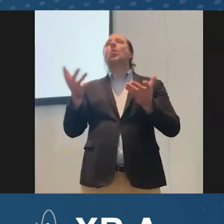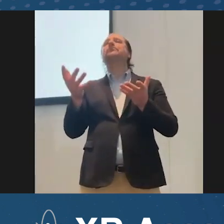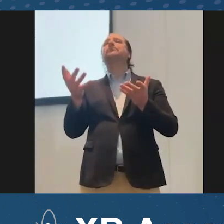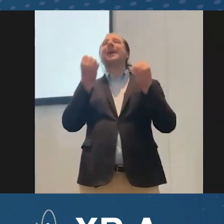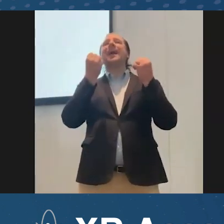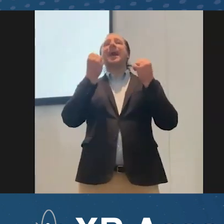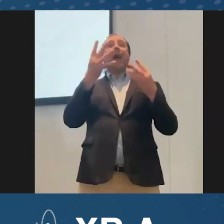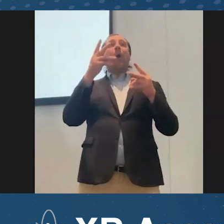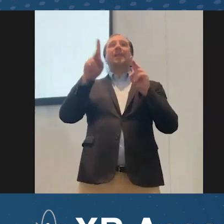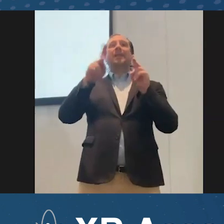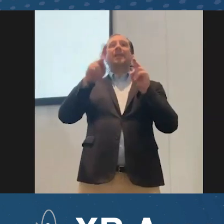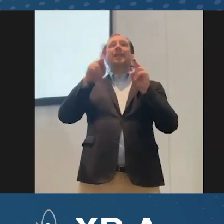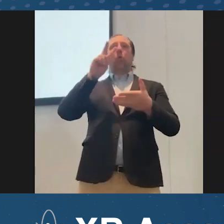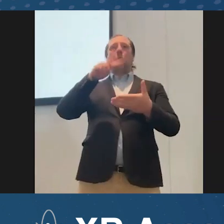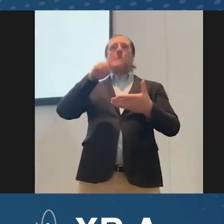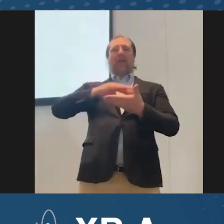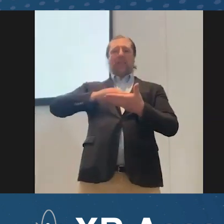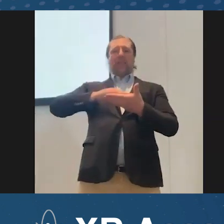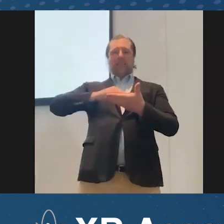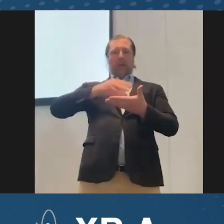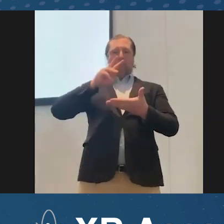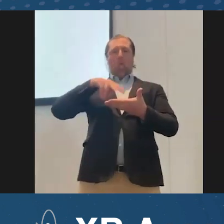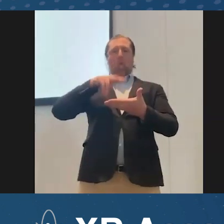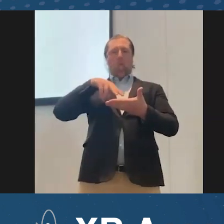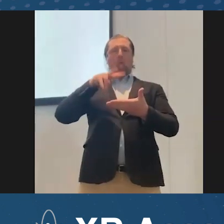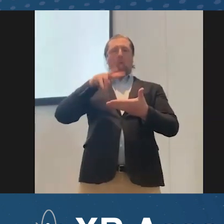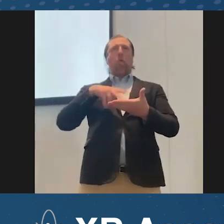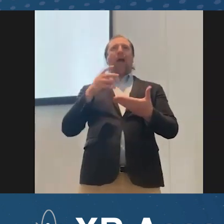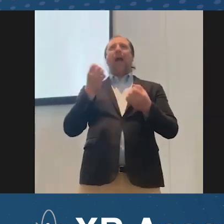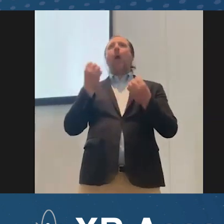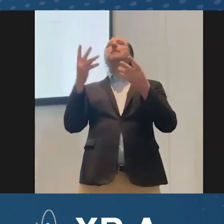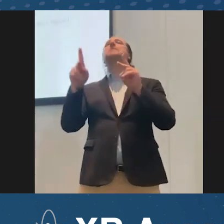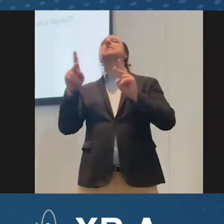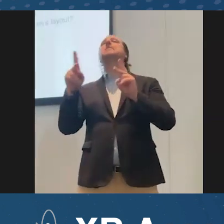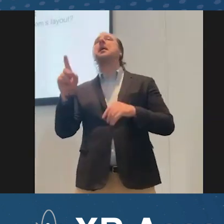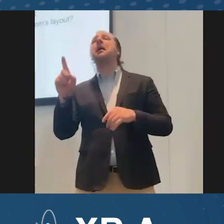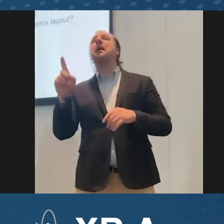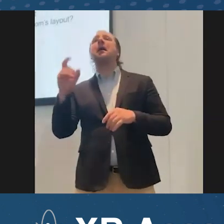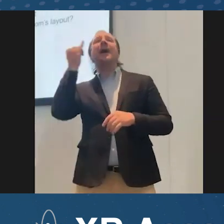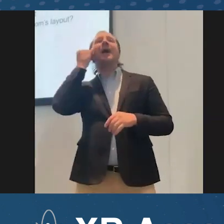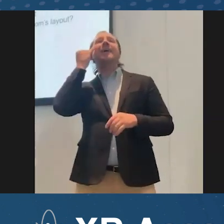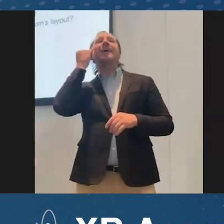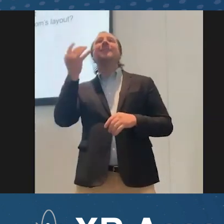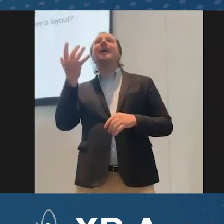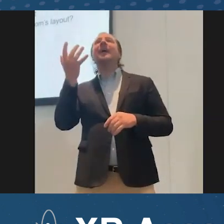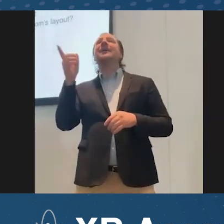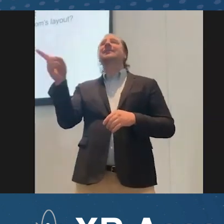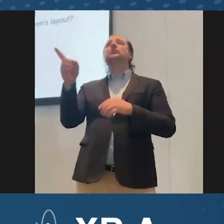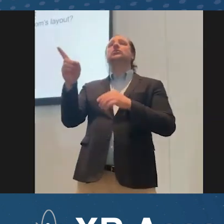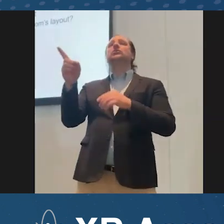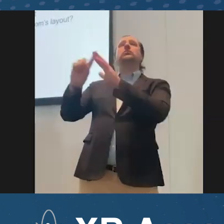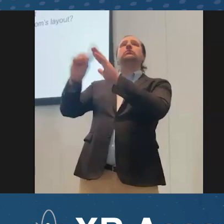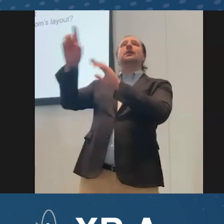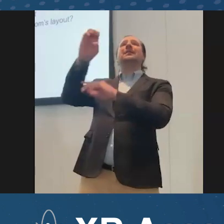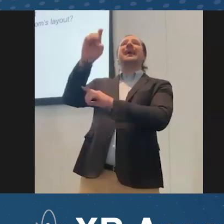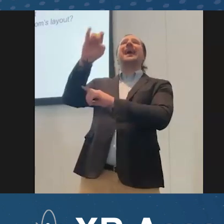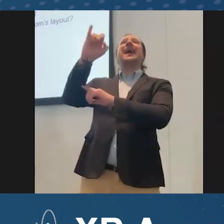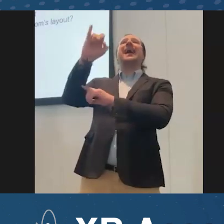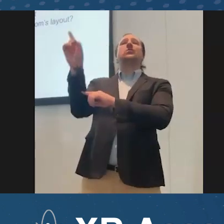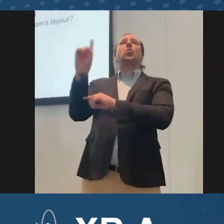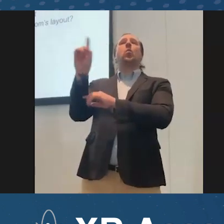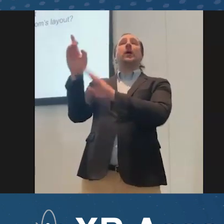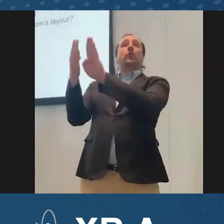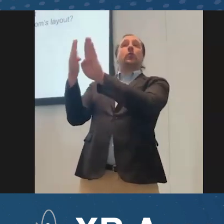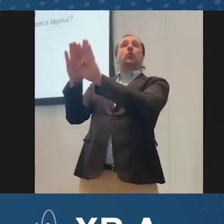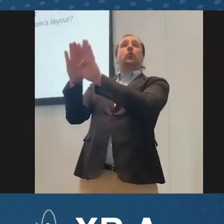many people are looking at their laptops right now instead of me. If I was trying to get to this room's exit, I might want some more information